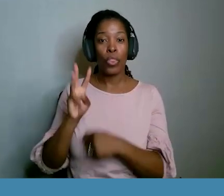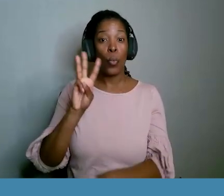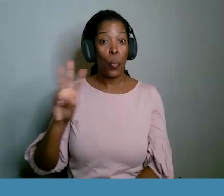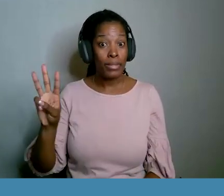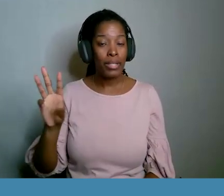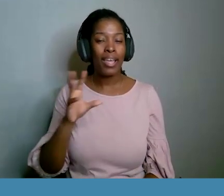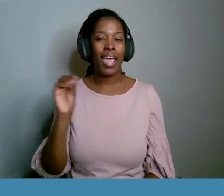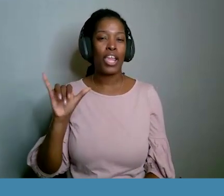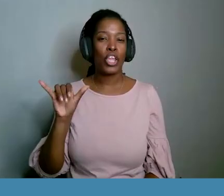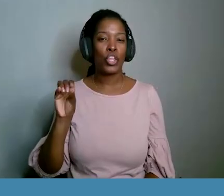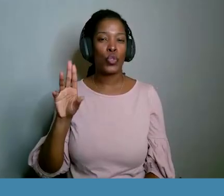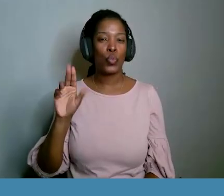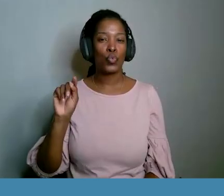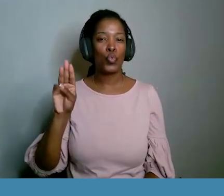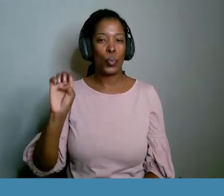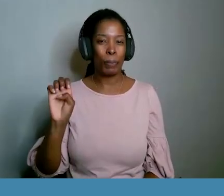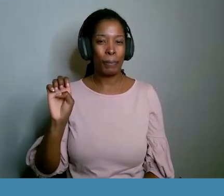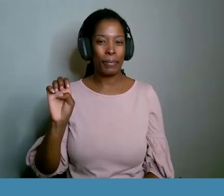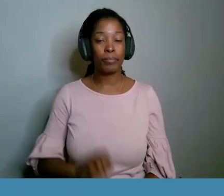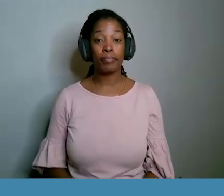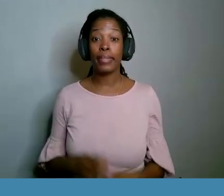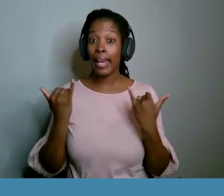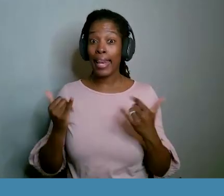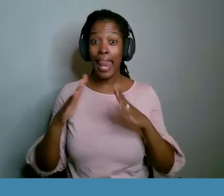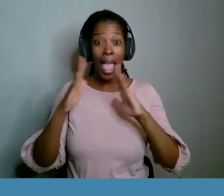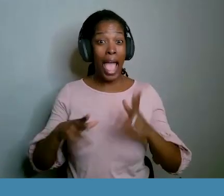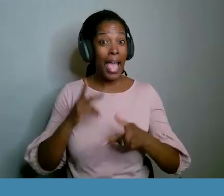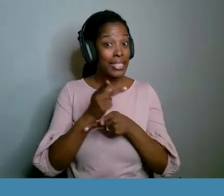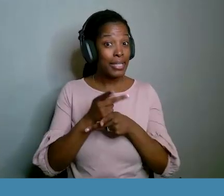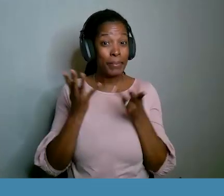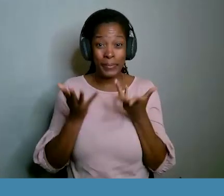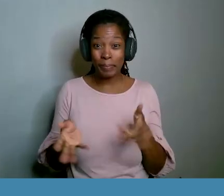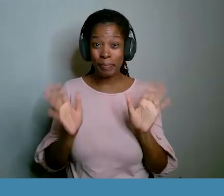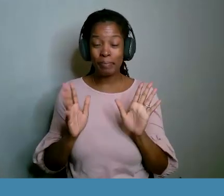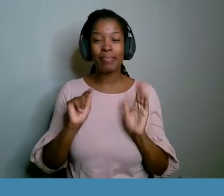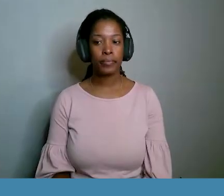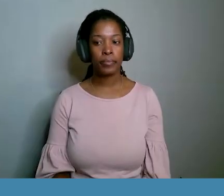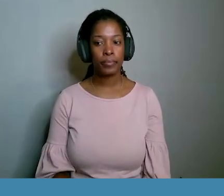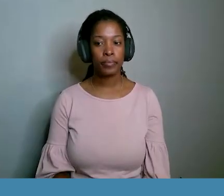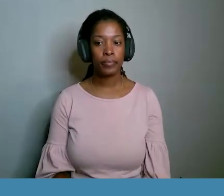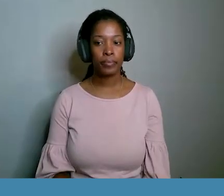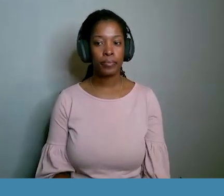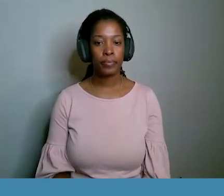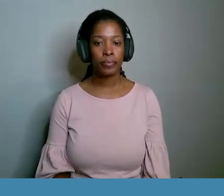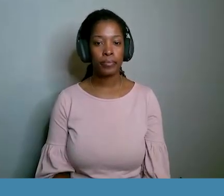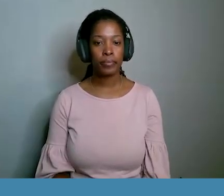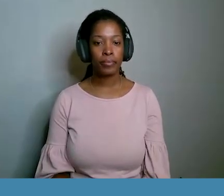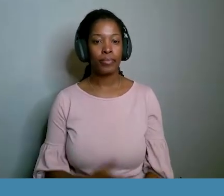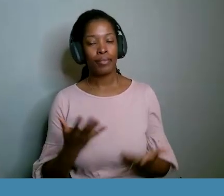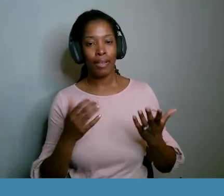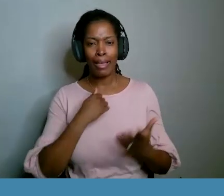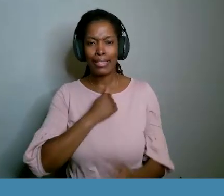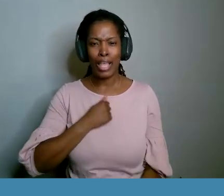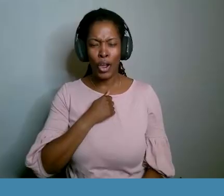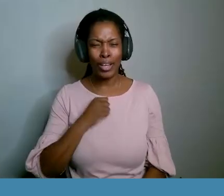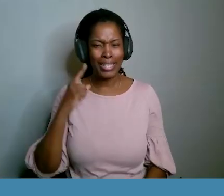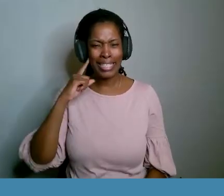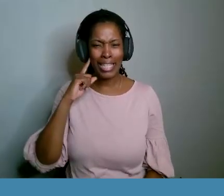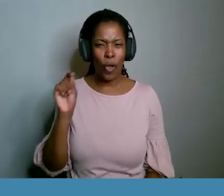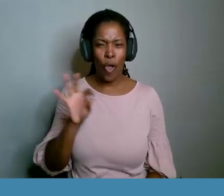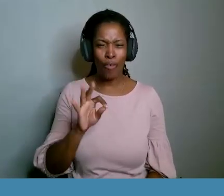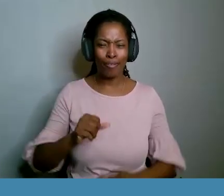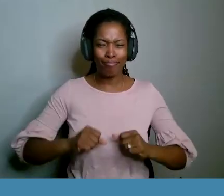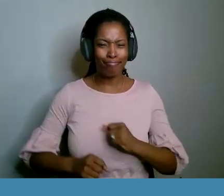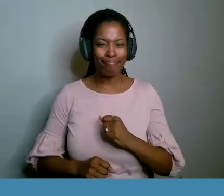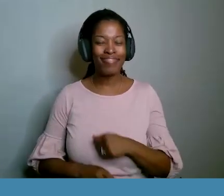Now that the housekeeping is complete, I'll pass things along to Erin and Melissa. Sorry, I had myself muted. Good